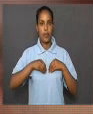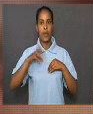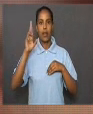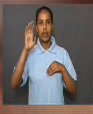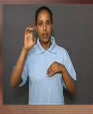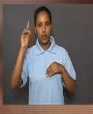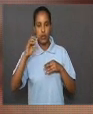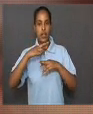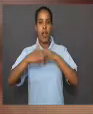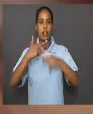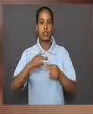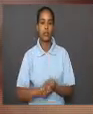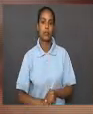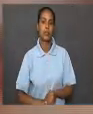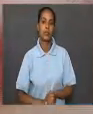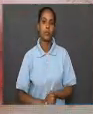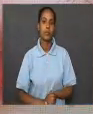redox reactions.